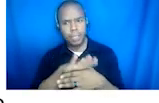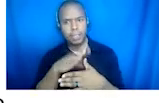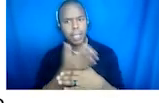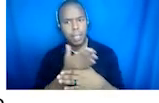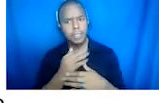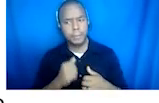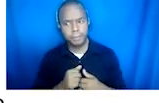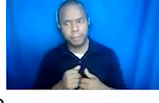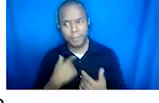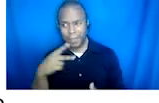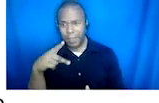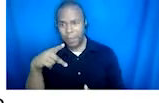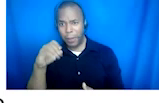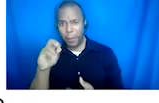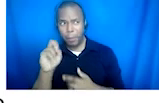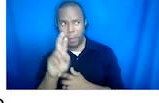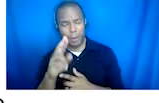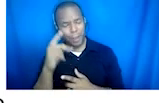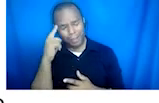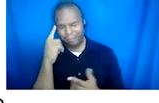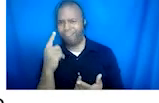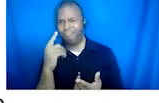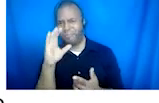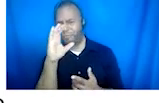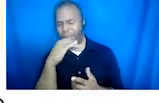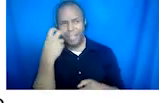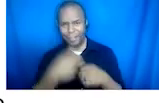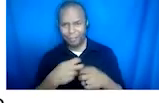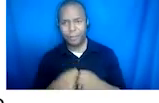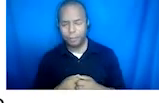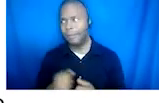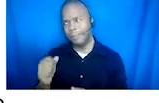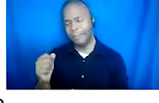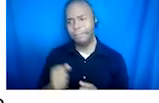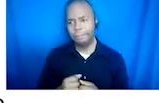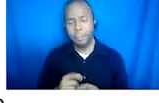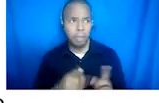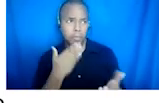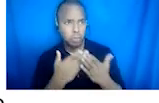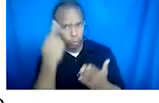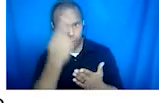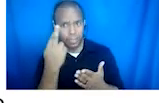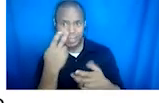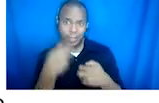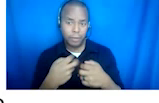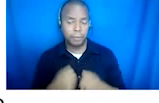is quite ridiculous. From what I remember, it's really hard. yeah, it is pretty hard. But for a good reason. You know?